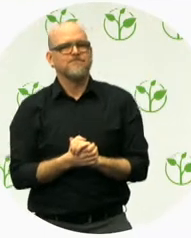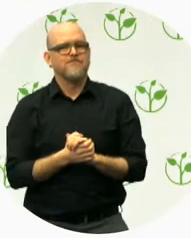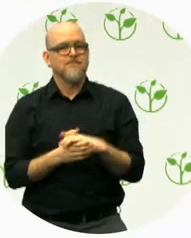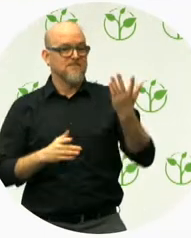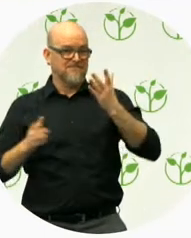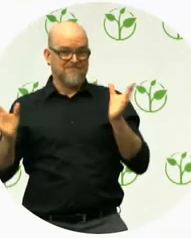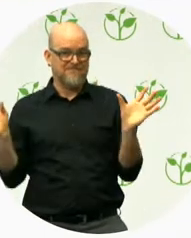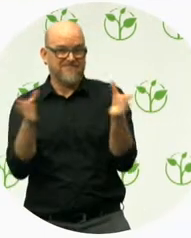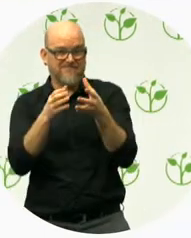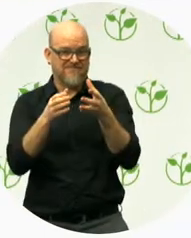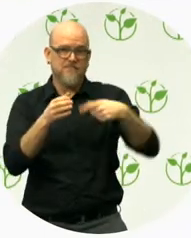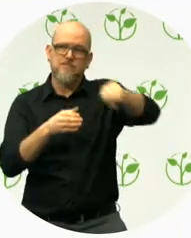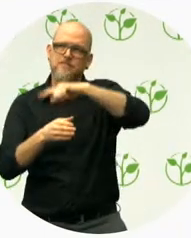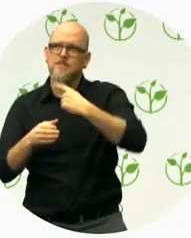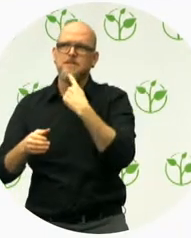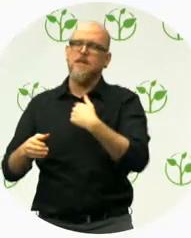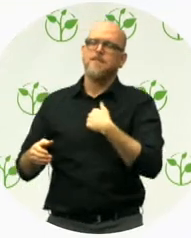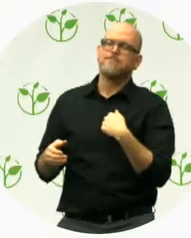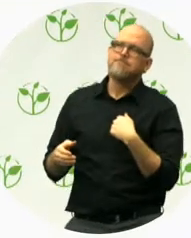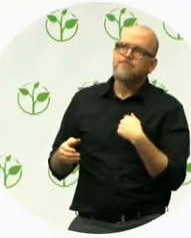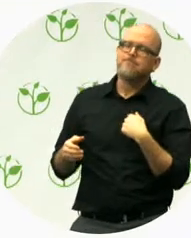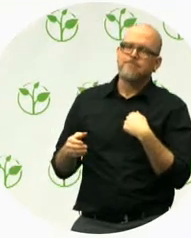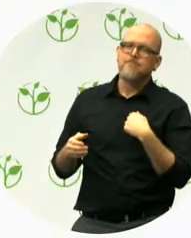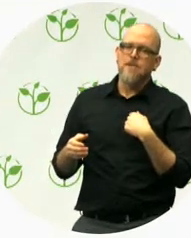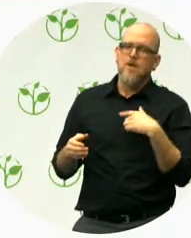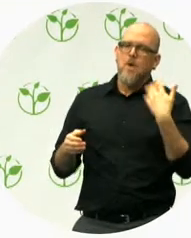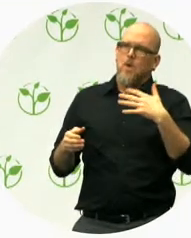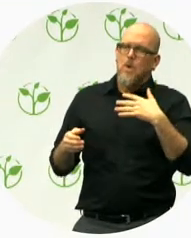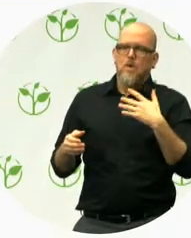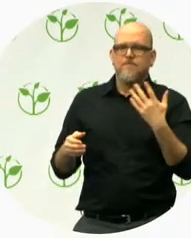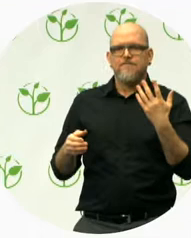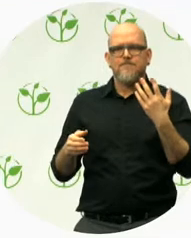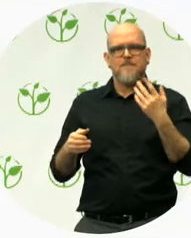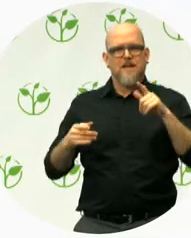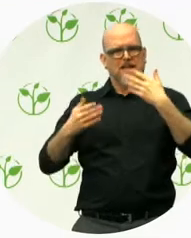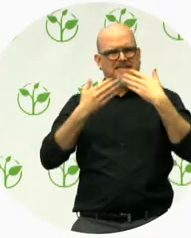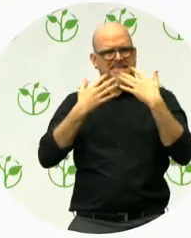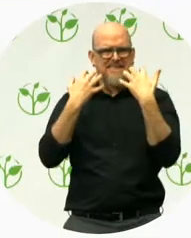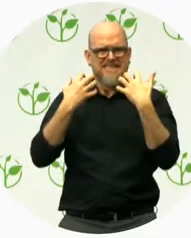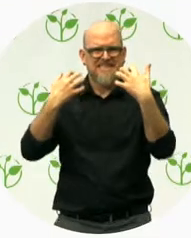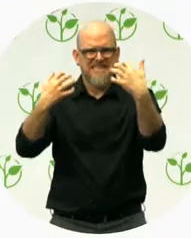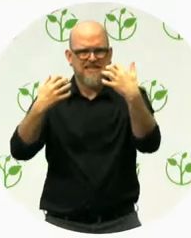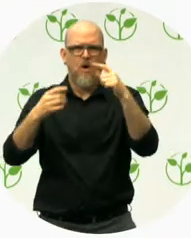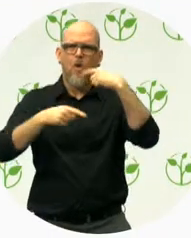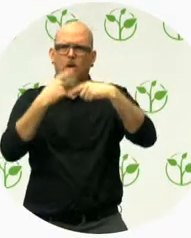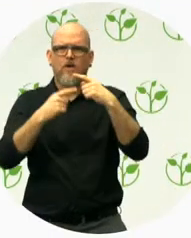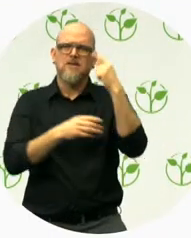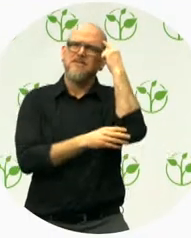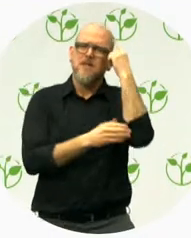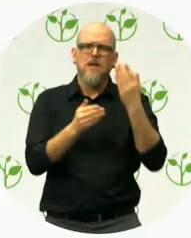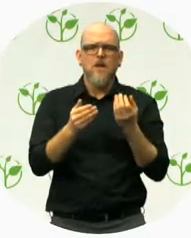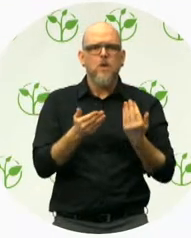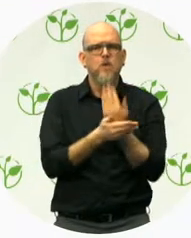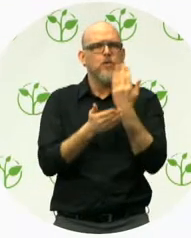And it's very hard to start a conference like this with sad news, but it's, we're going to do something both